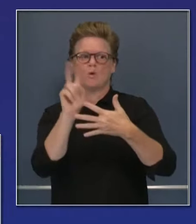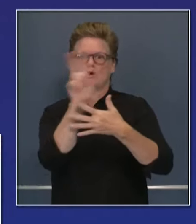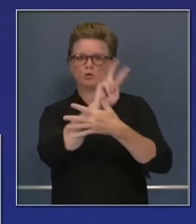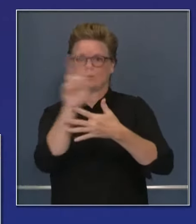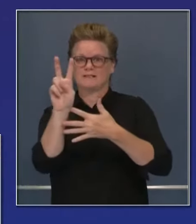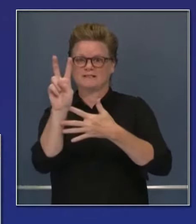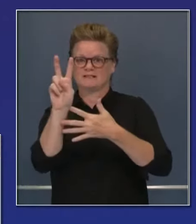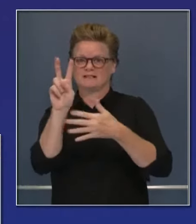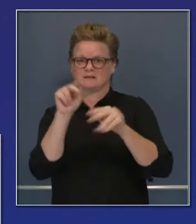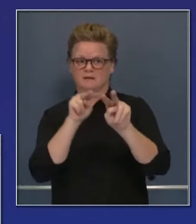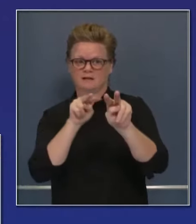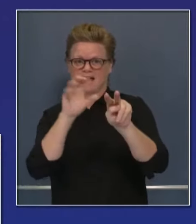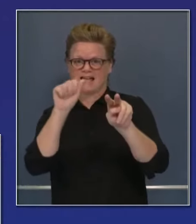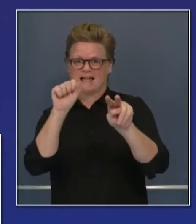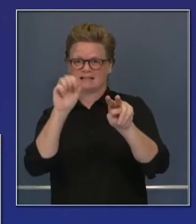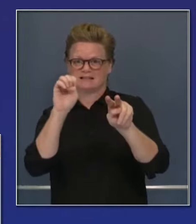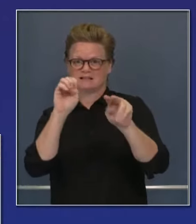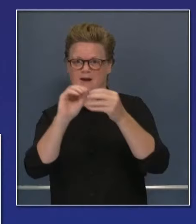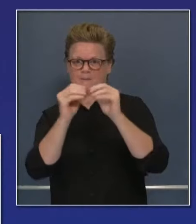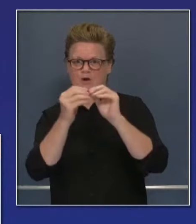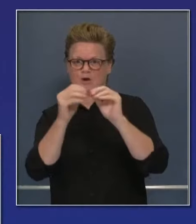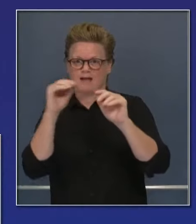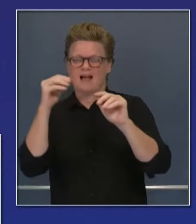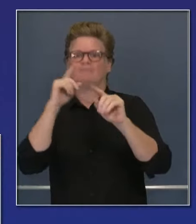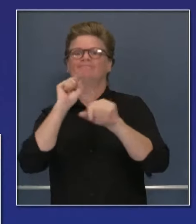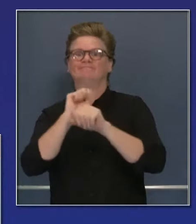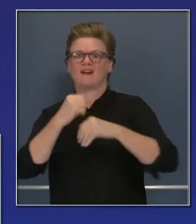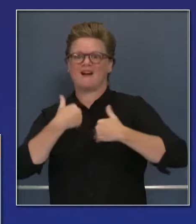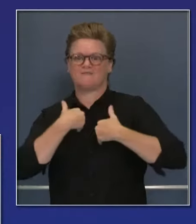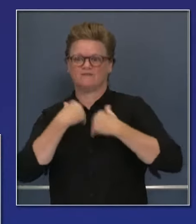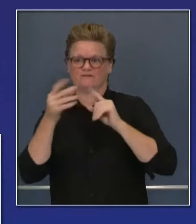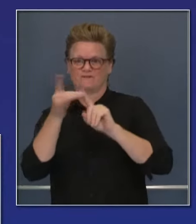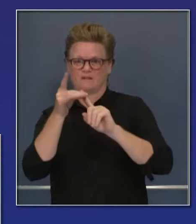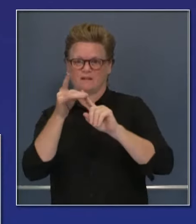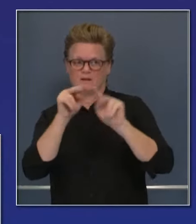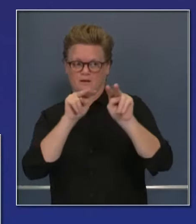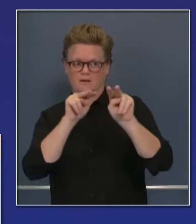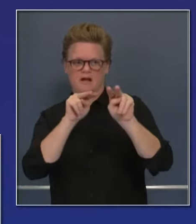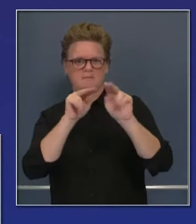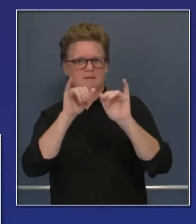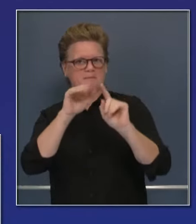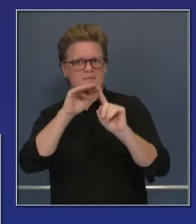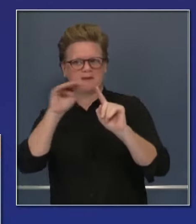has moved into red, and you can go to the state's website,